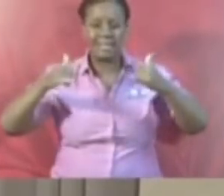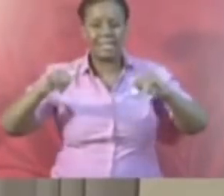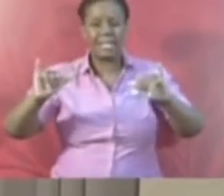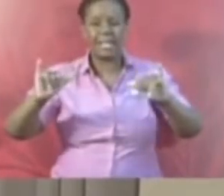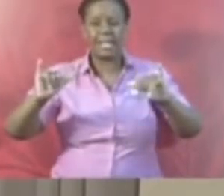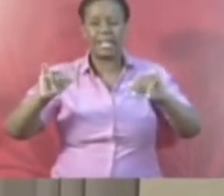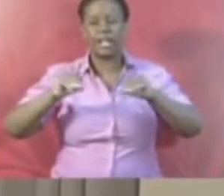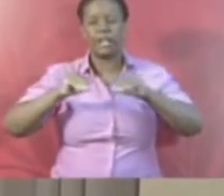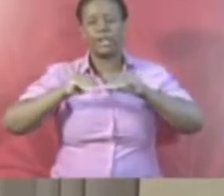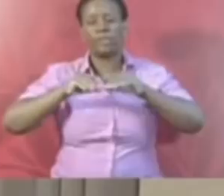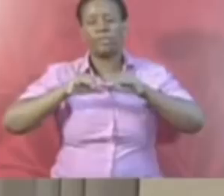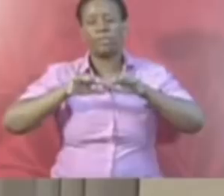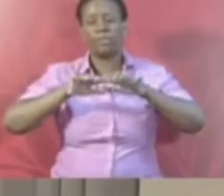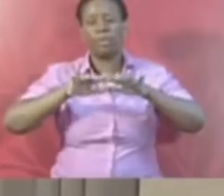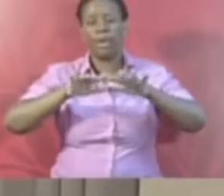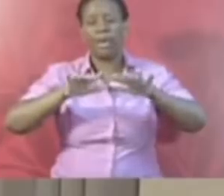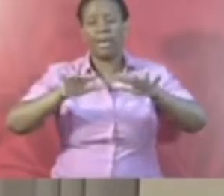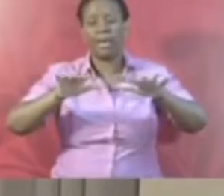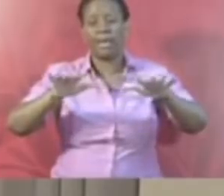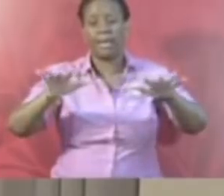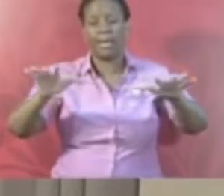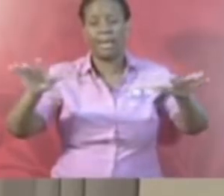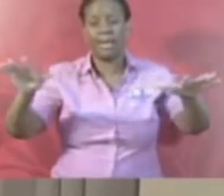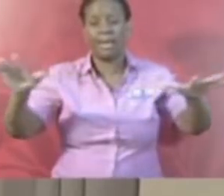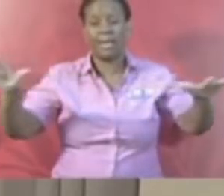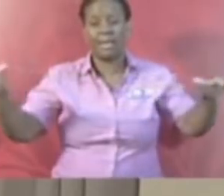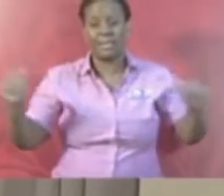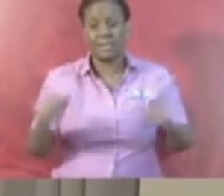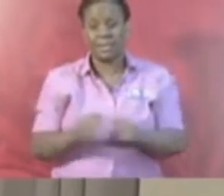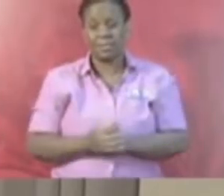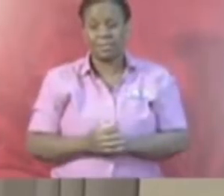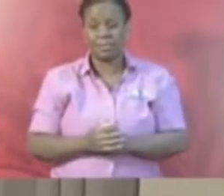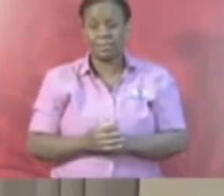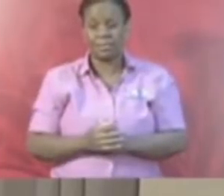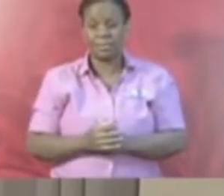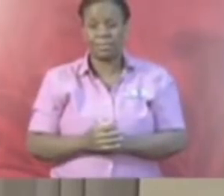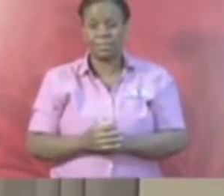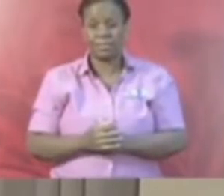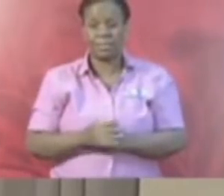or attack. That is basically what I said. So, ladies and gentlemen,